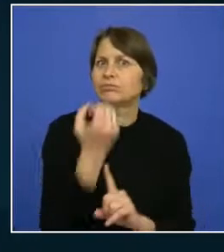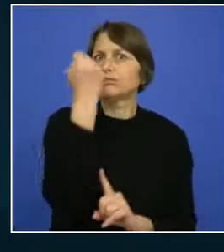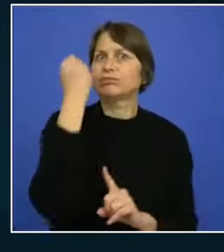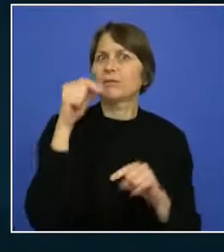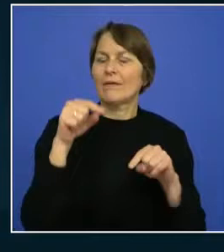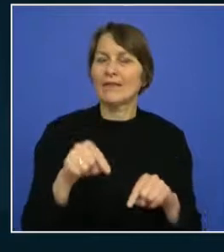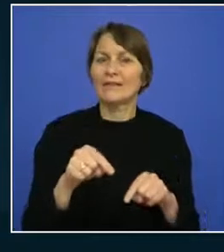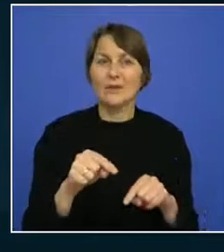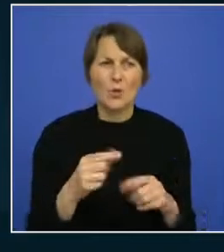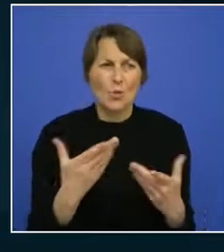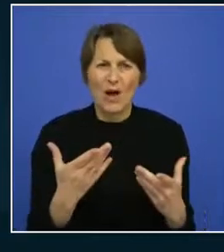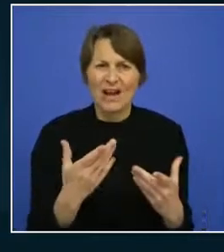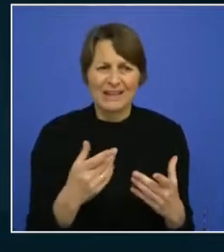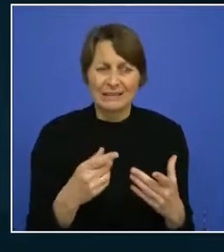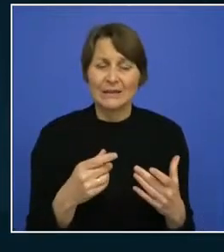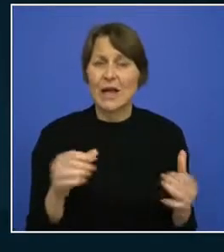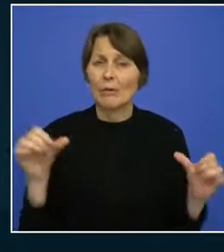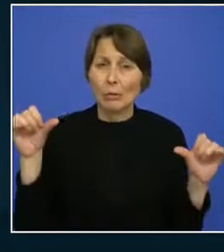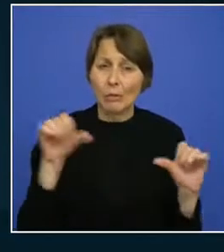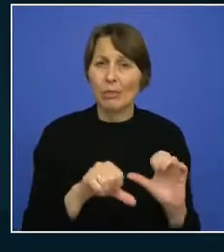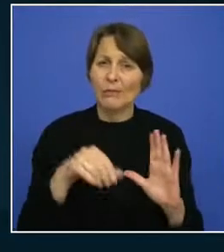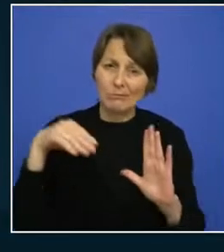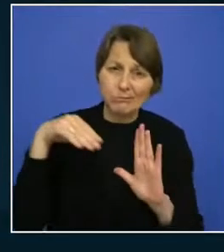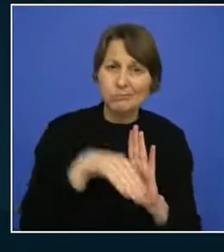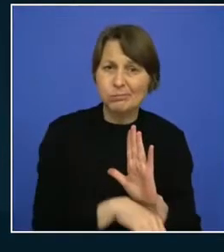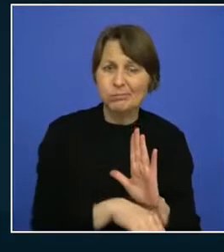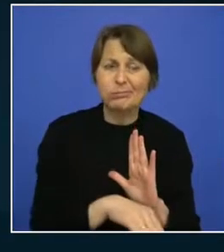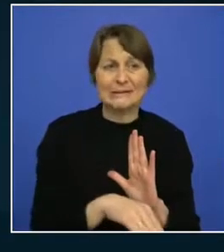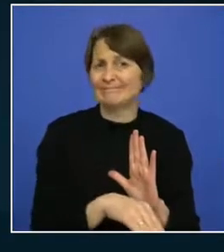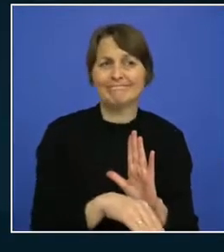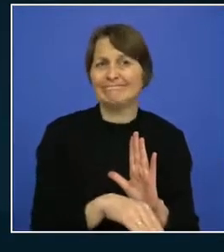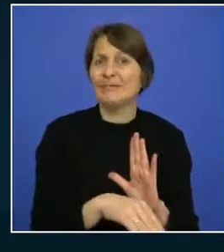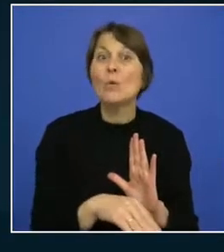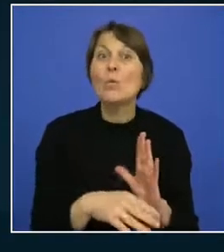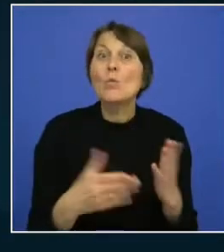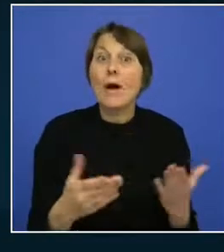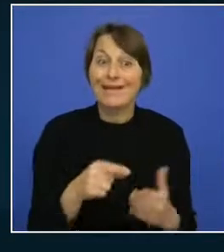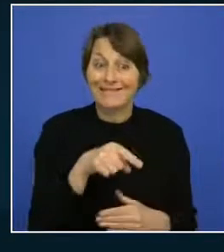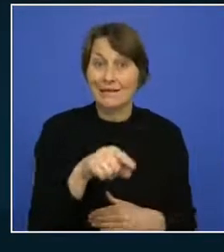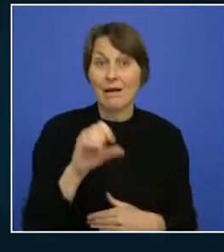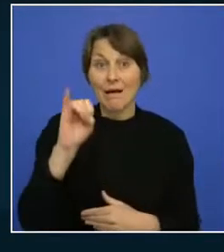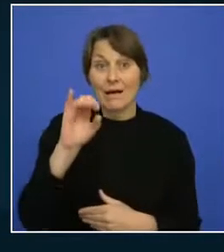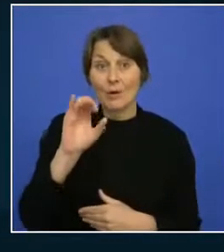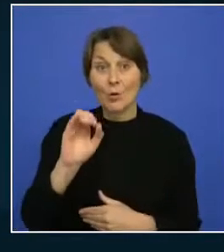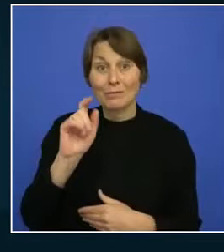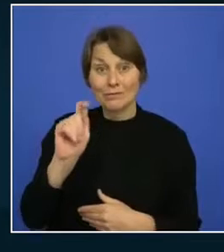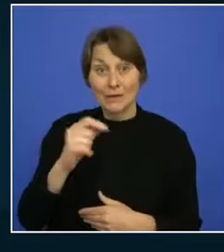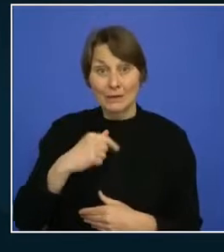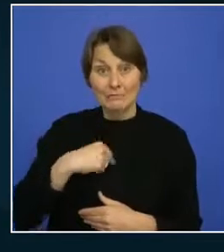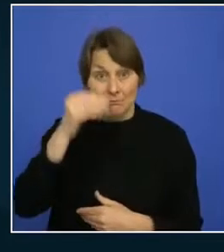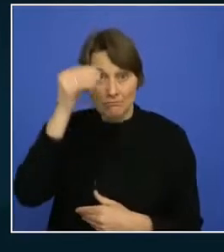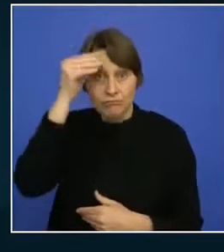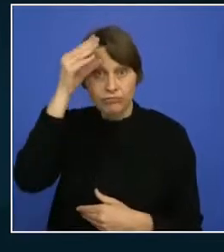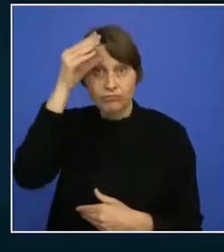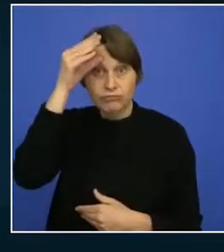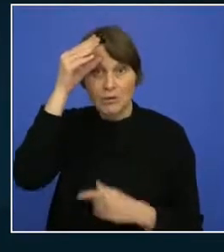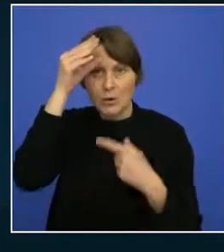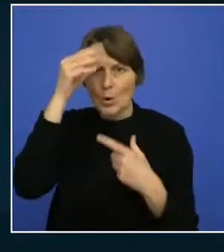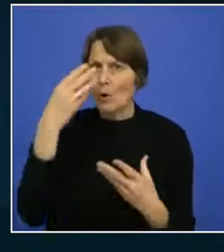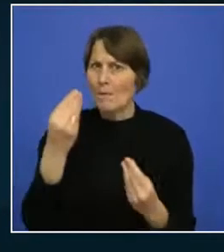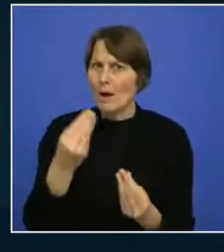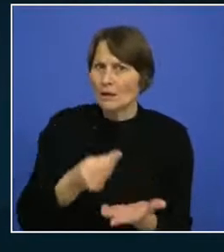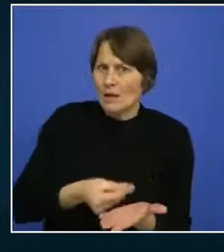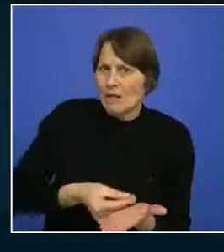expensive to get an IoT specialist. But if you have a lot of it done, then you